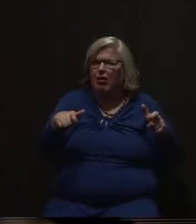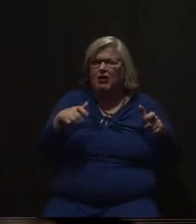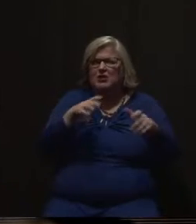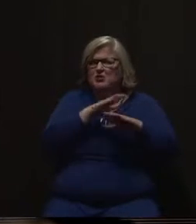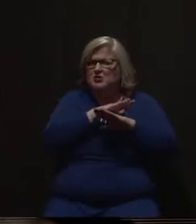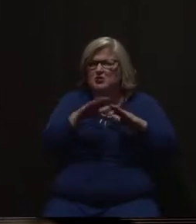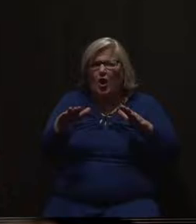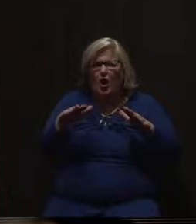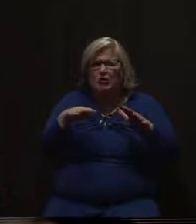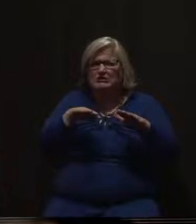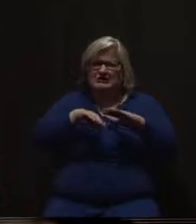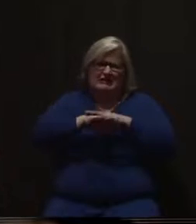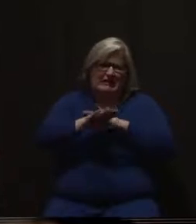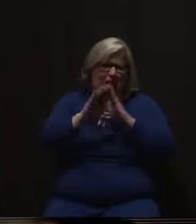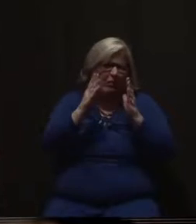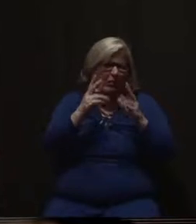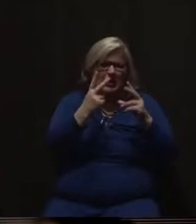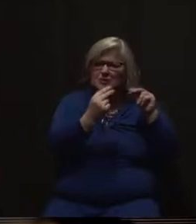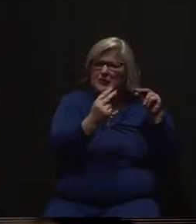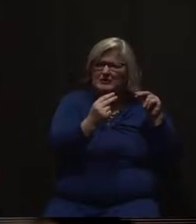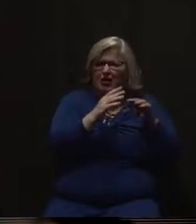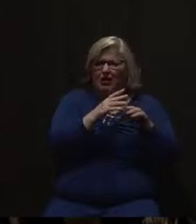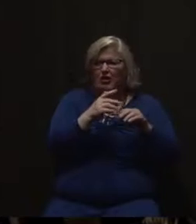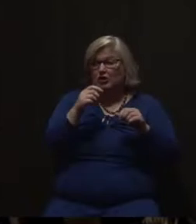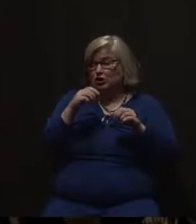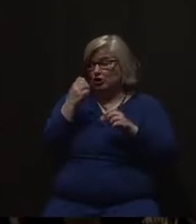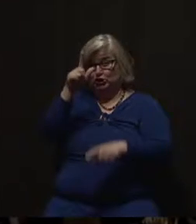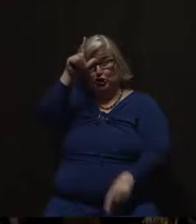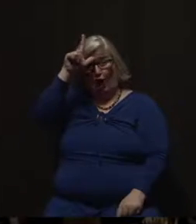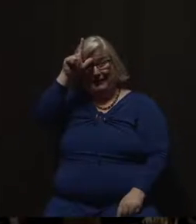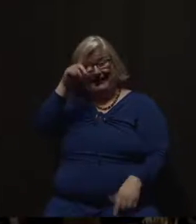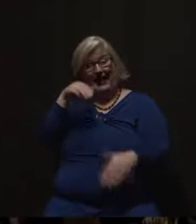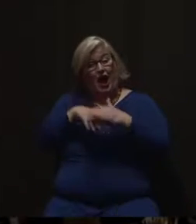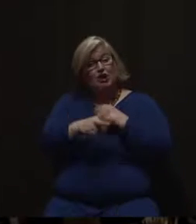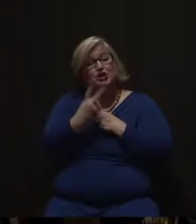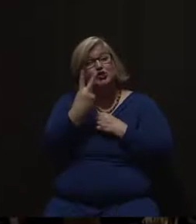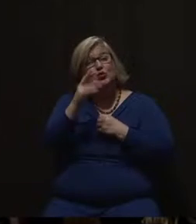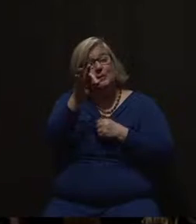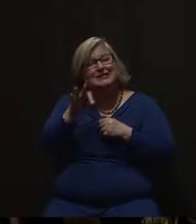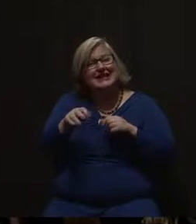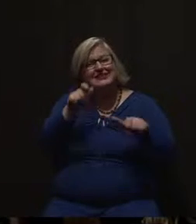think. Any questions from the floor?